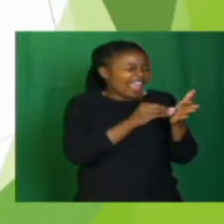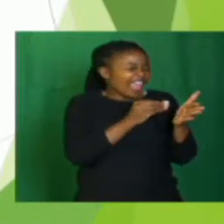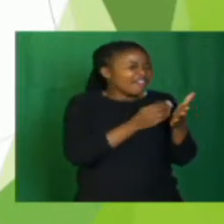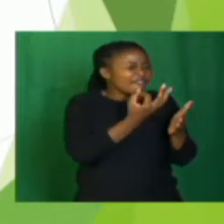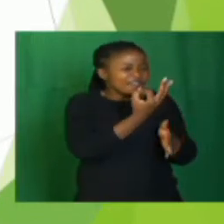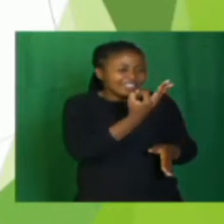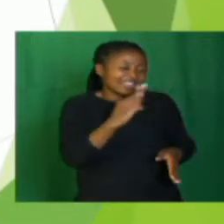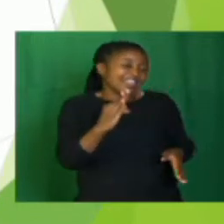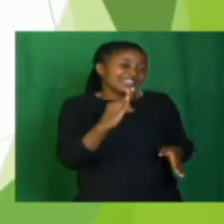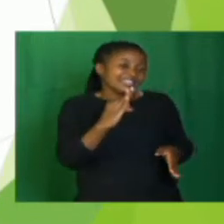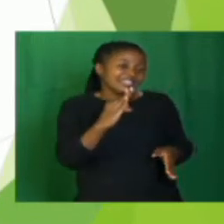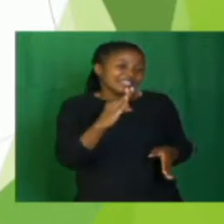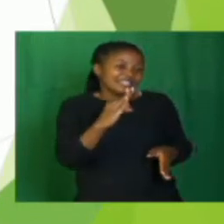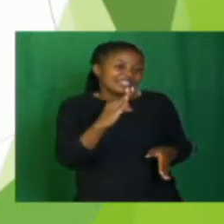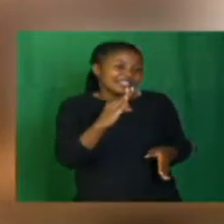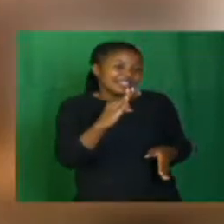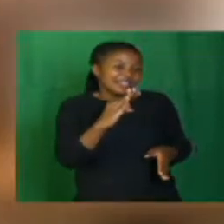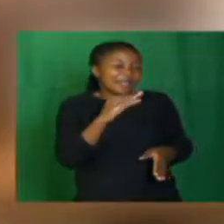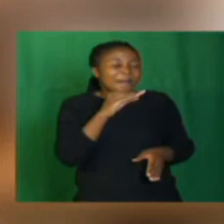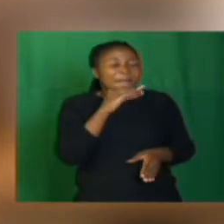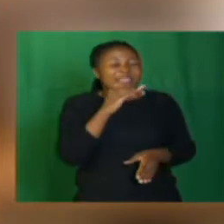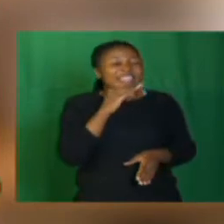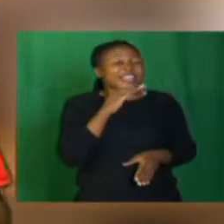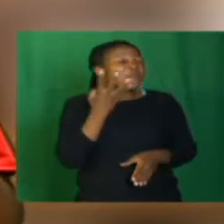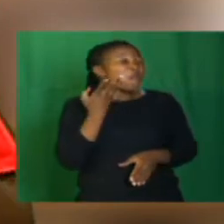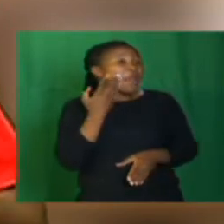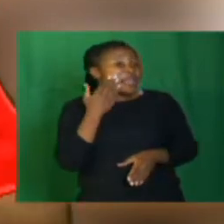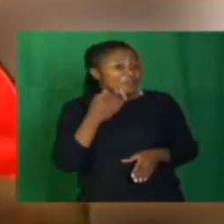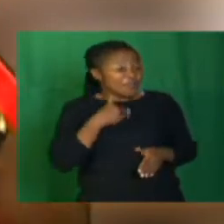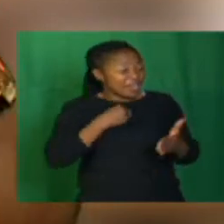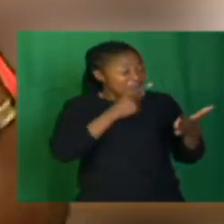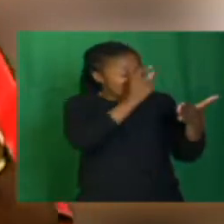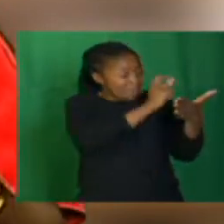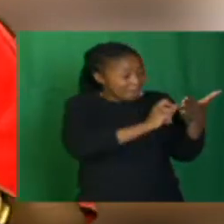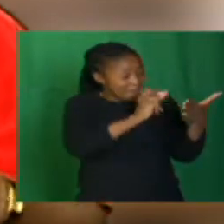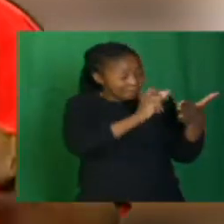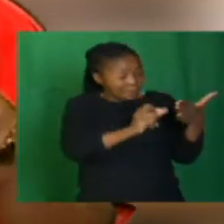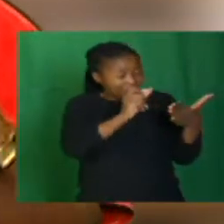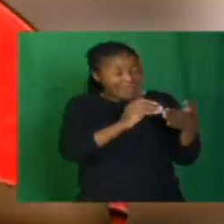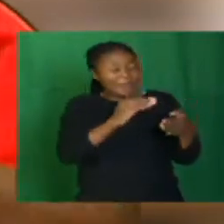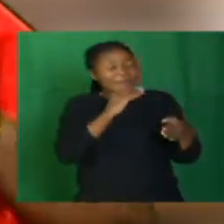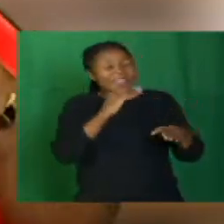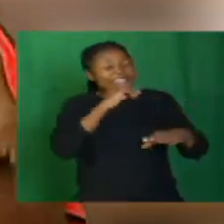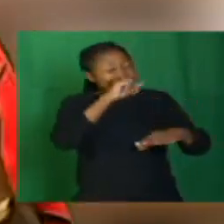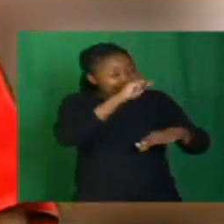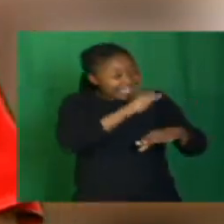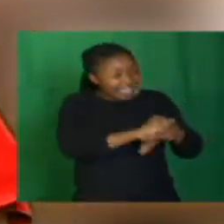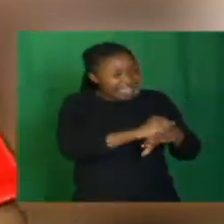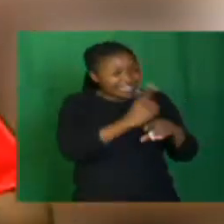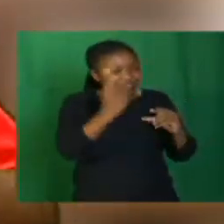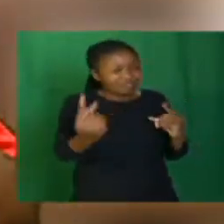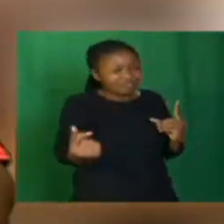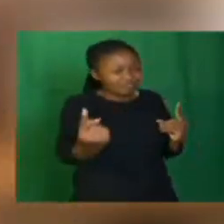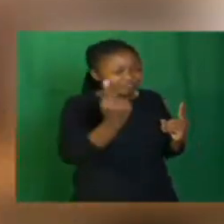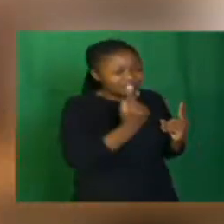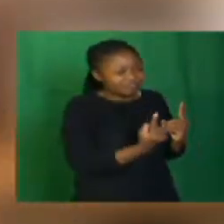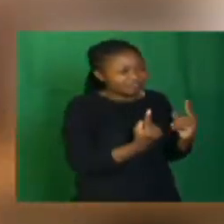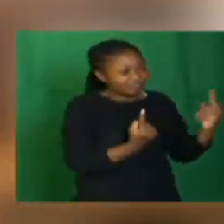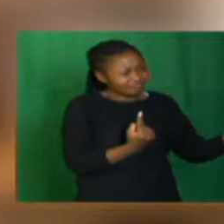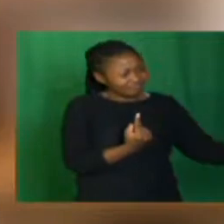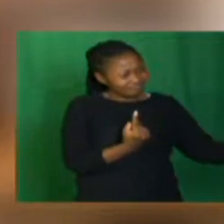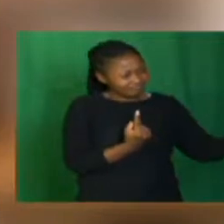view. Whereas when you're arguing, you will include personal pronouns like